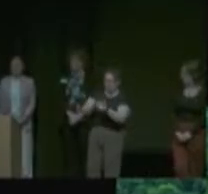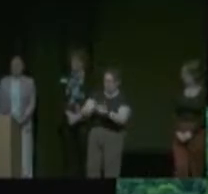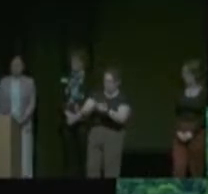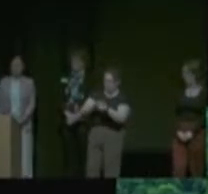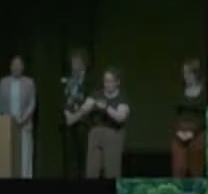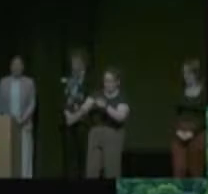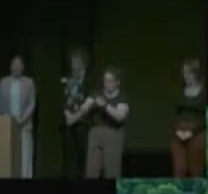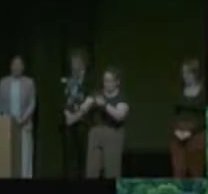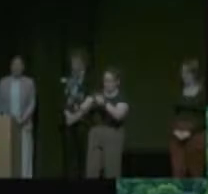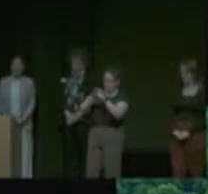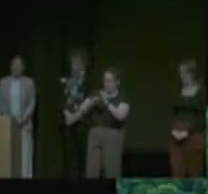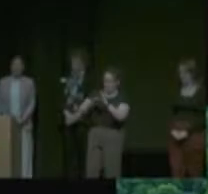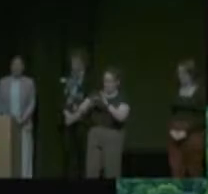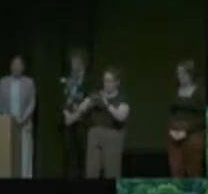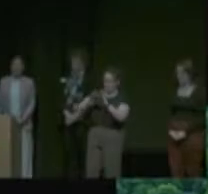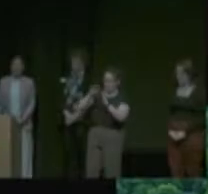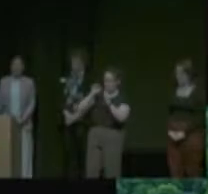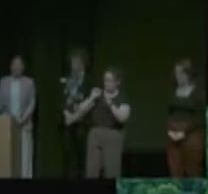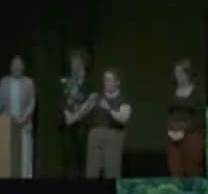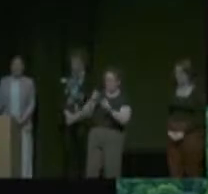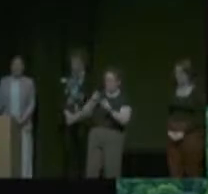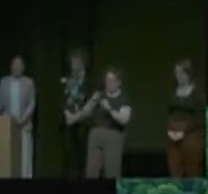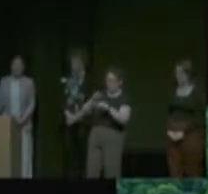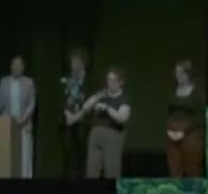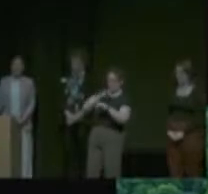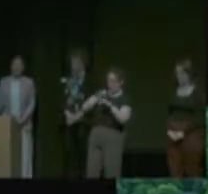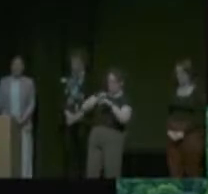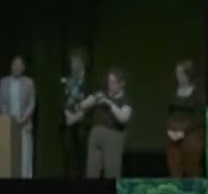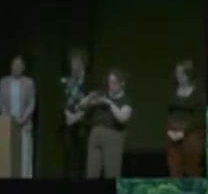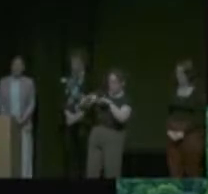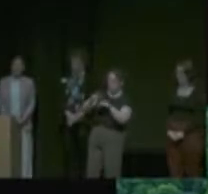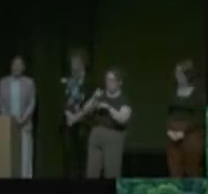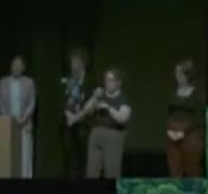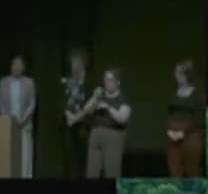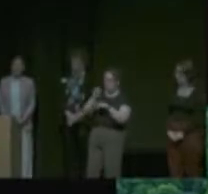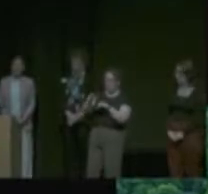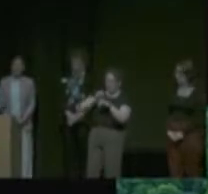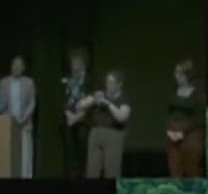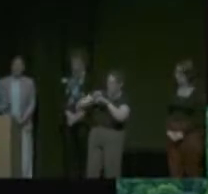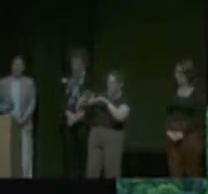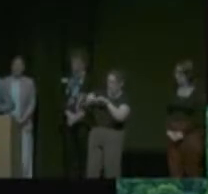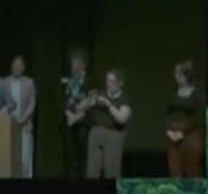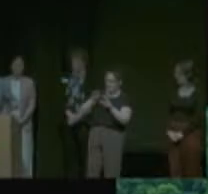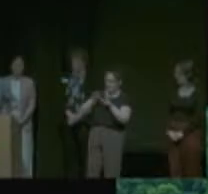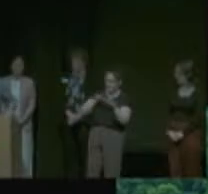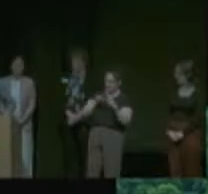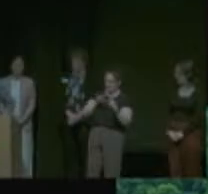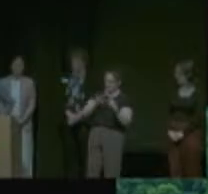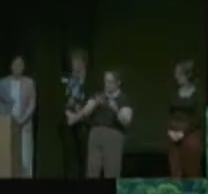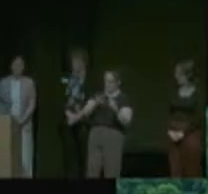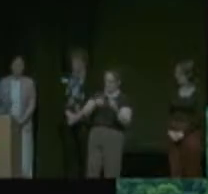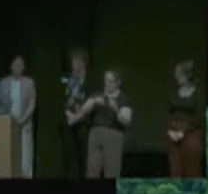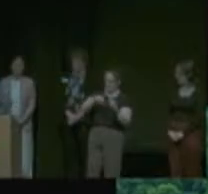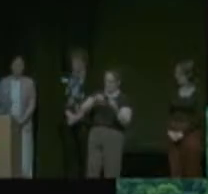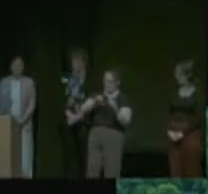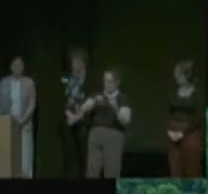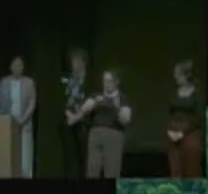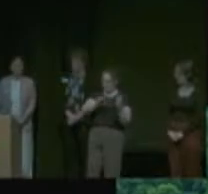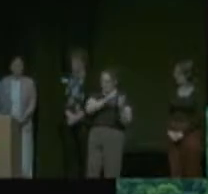and we can either send water or send air at pretty high velocities through the pipeline to try and unclog